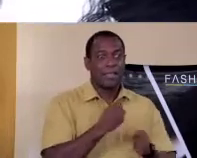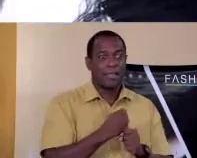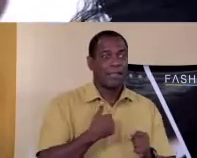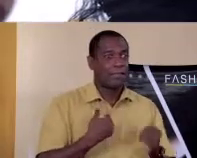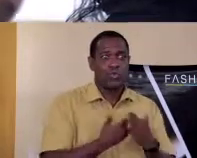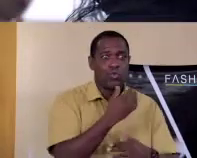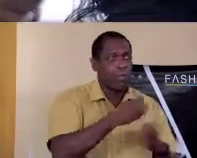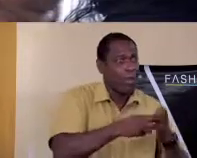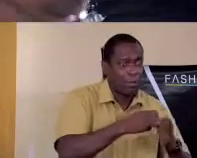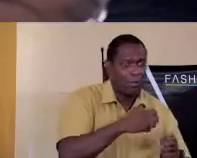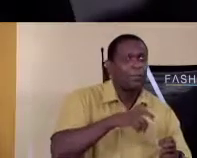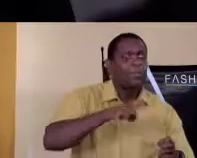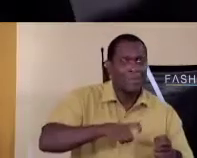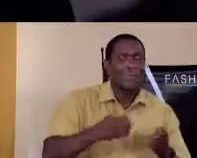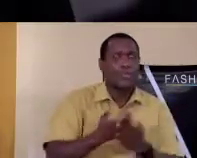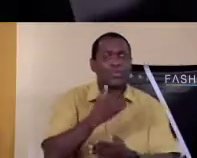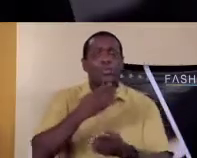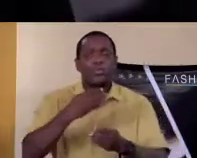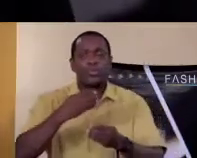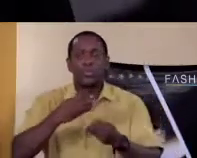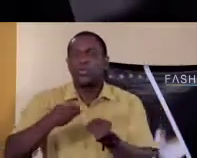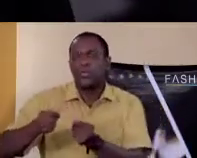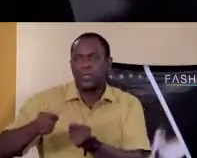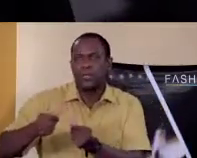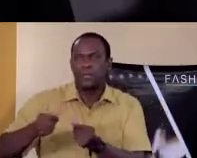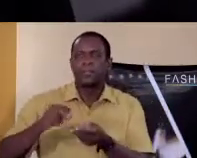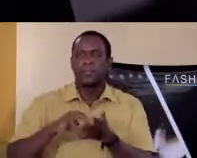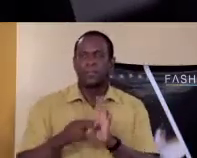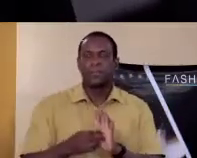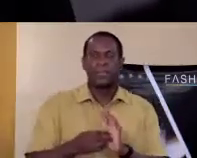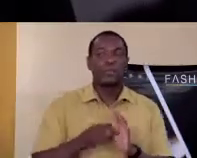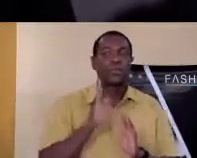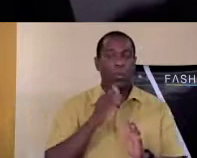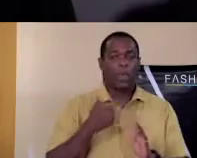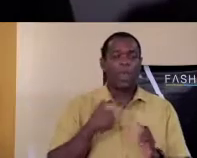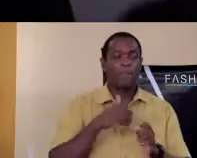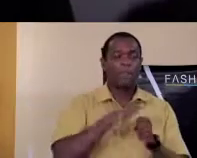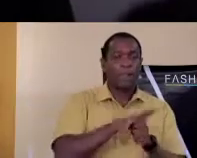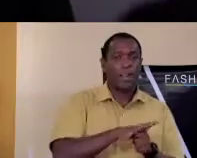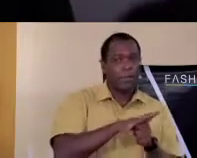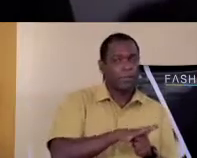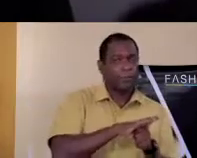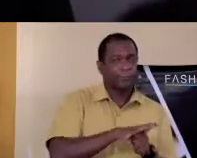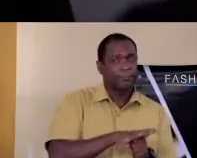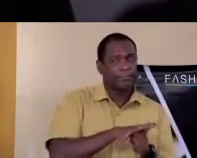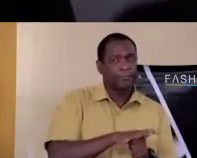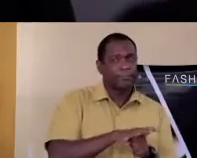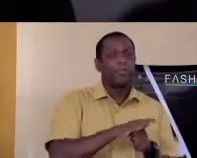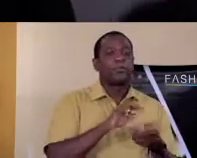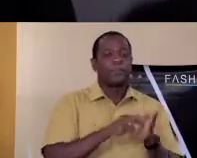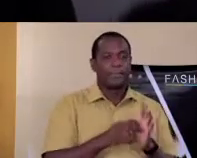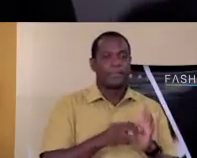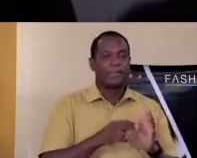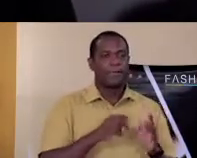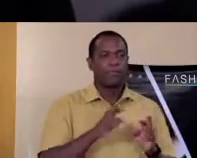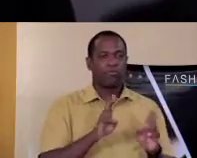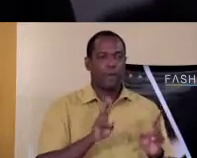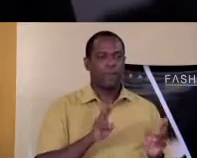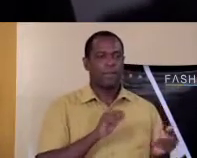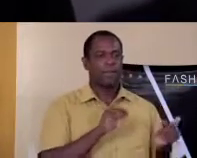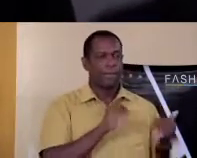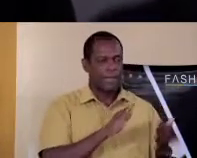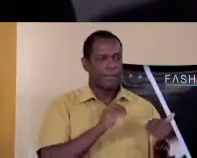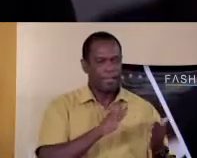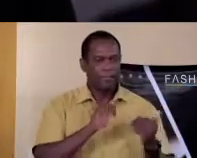for this new thing that cropped up. You're going to have social pressures everywhere. And as I was mentioning to this girl